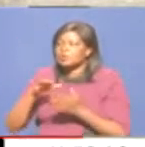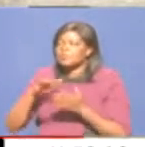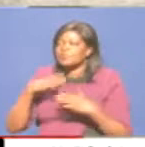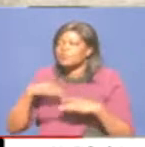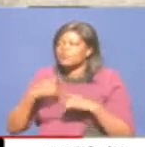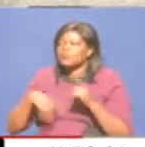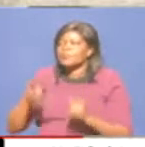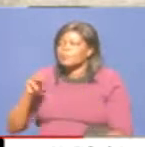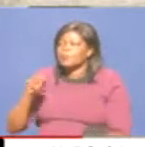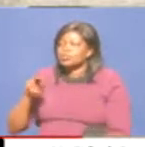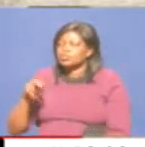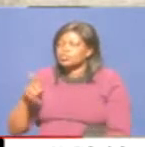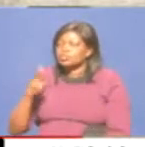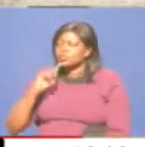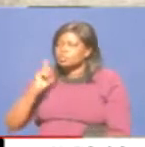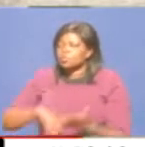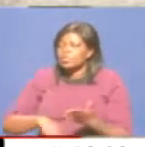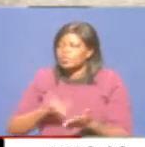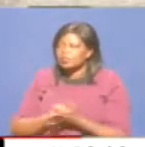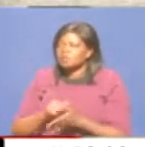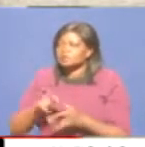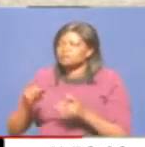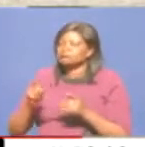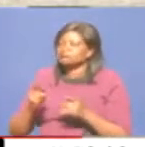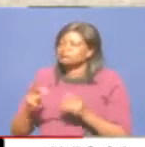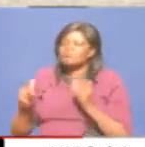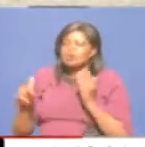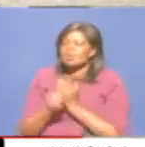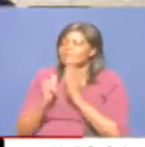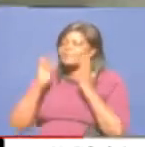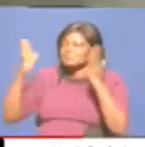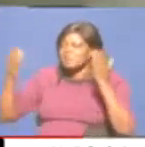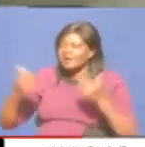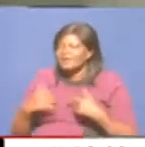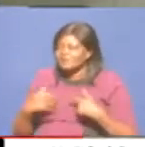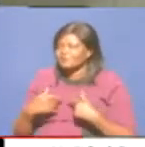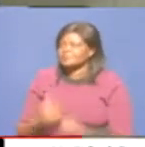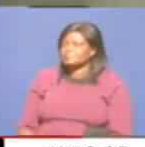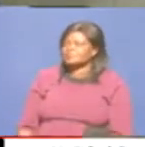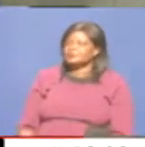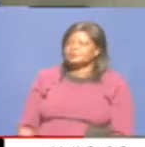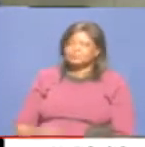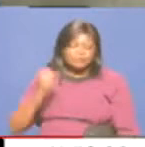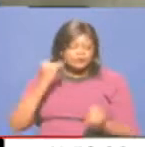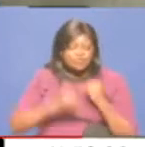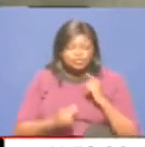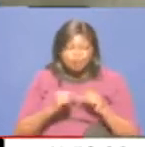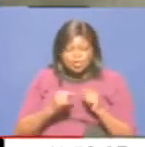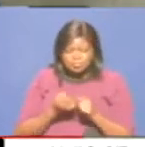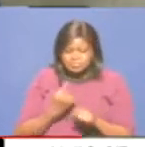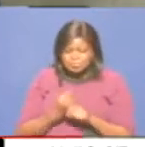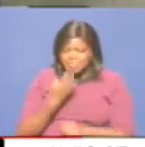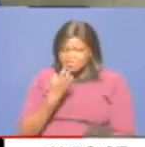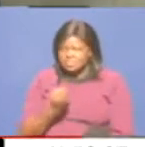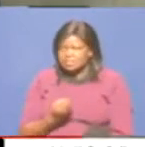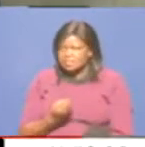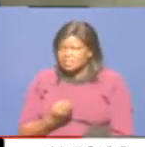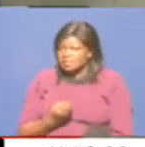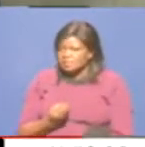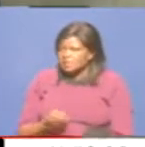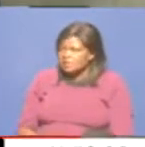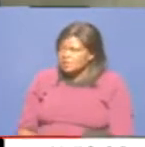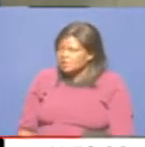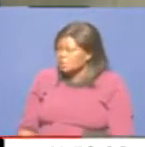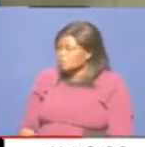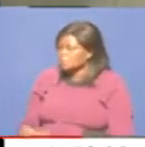to tell them that they are heroes. Indeed, champ. Yes. Final words, 30 seconds. Yes, the people of Njue are my heroes, mm-hmm. and I